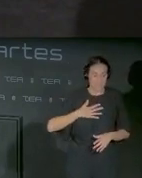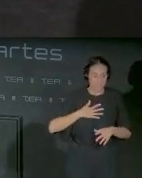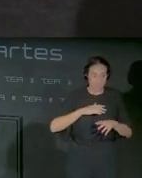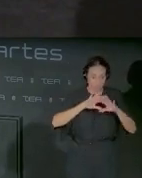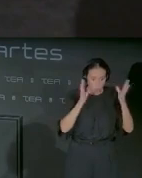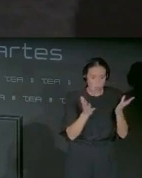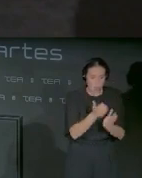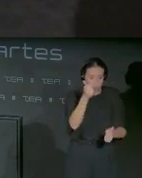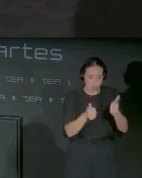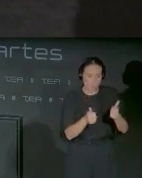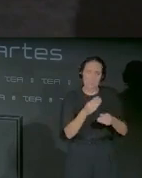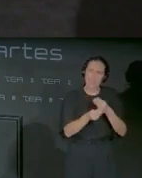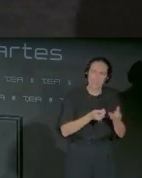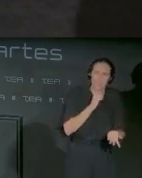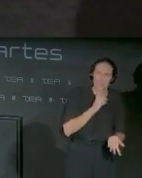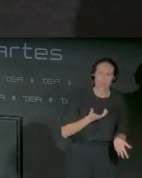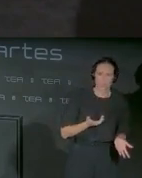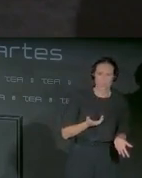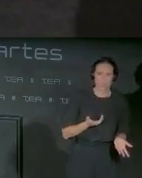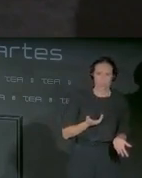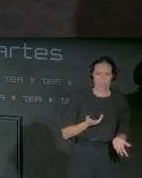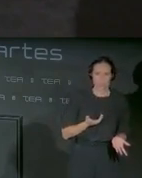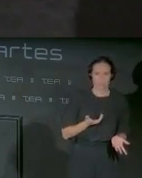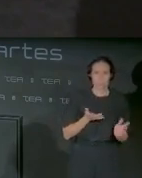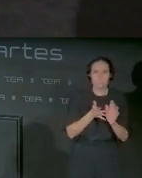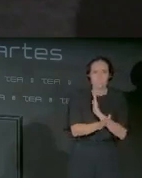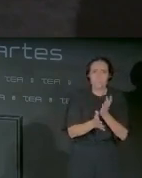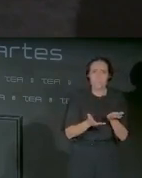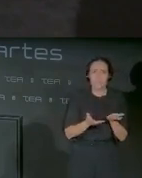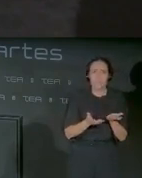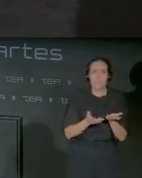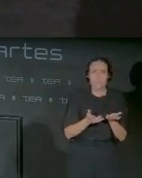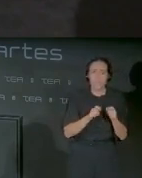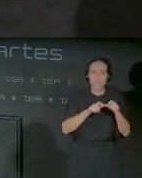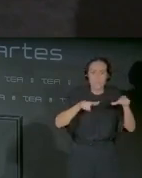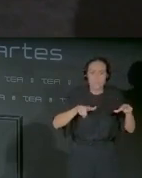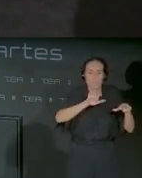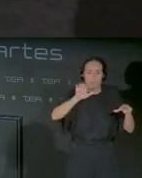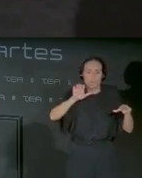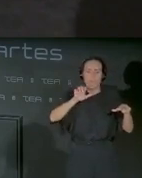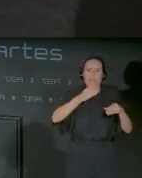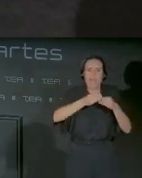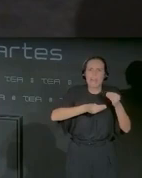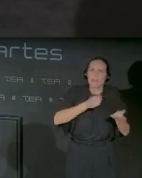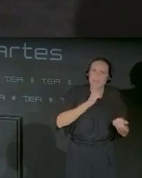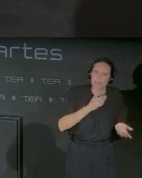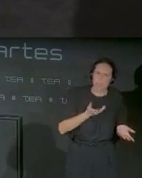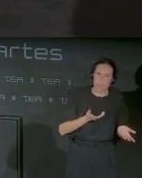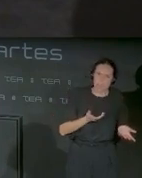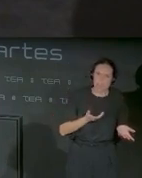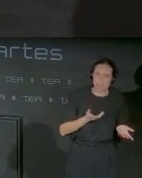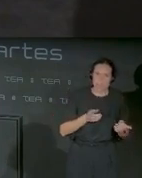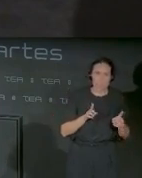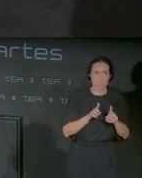How do we get a European platform maker or the European champions that Ferenc is talking